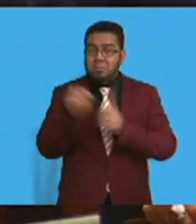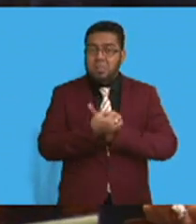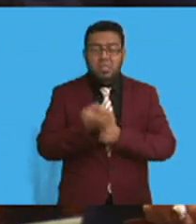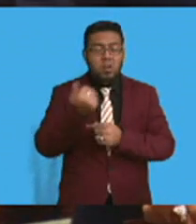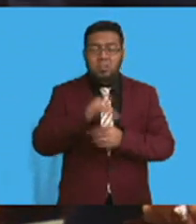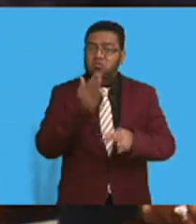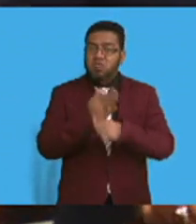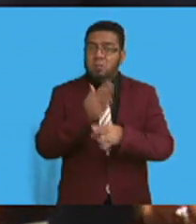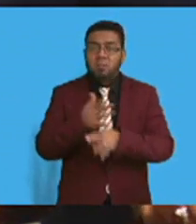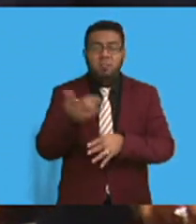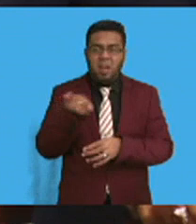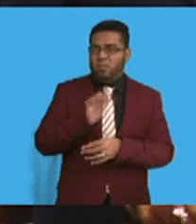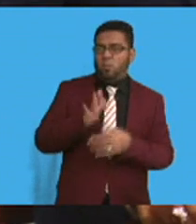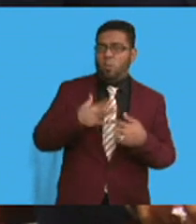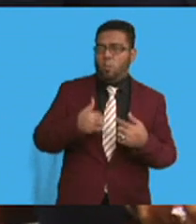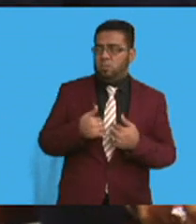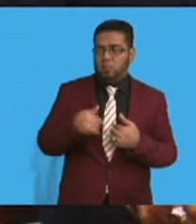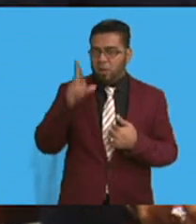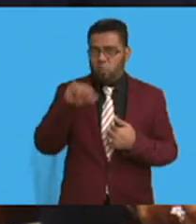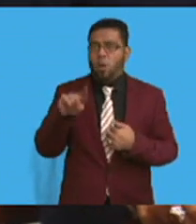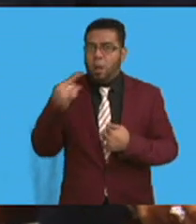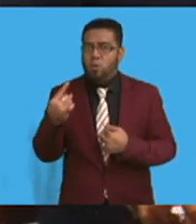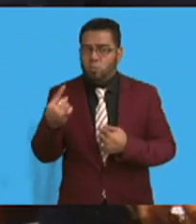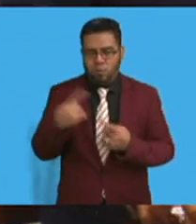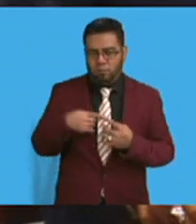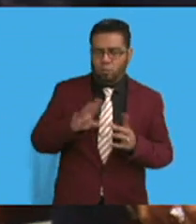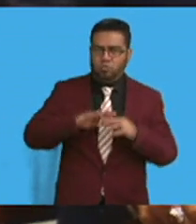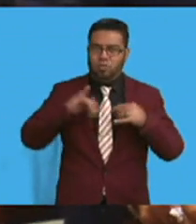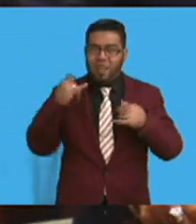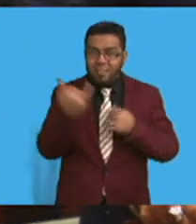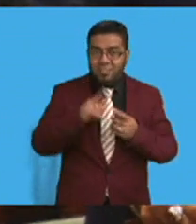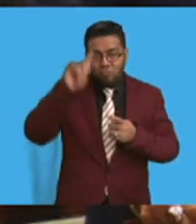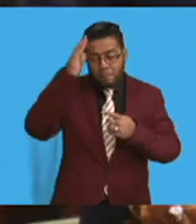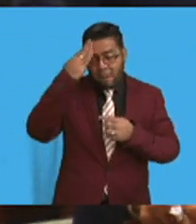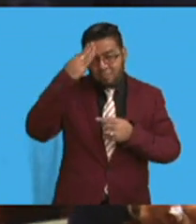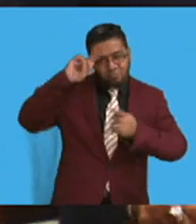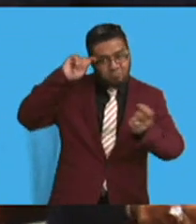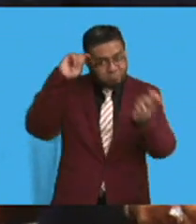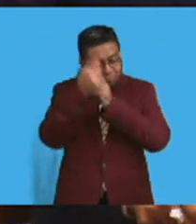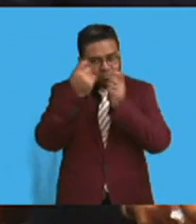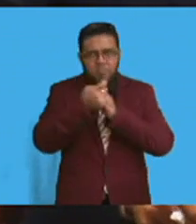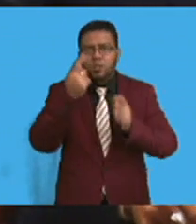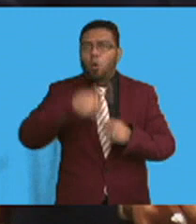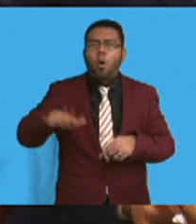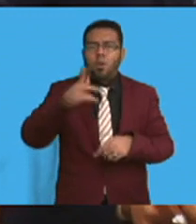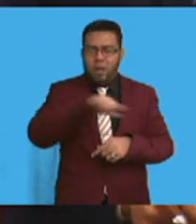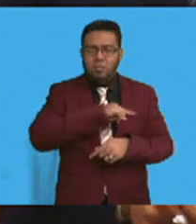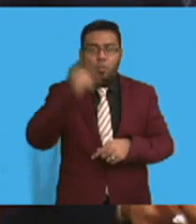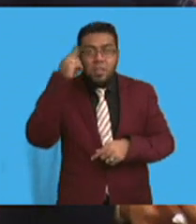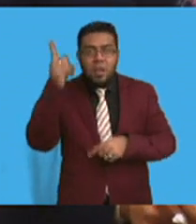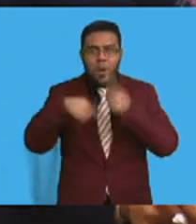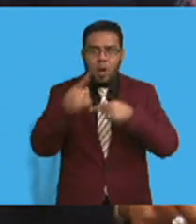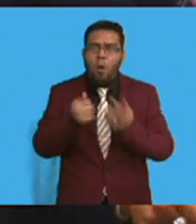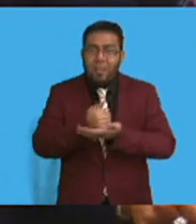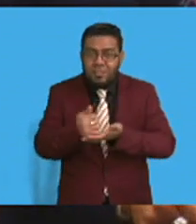any one of us can go alone. It will require societal change and mindset from all of us to think about our actions and consider